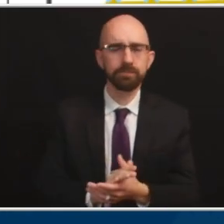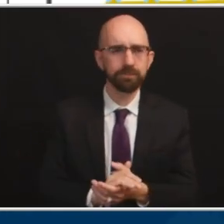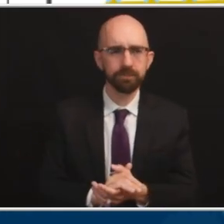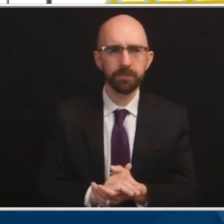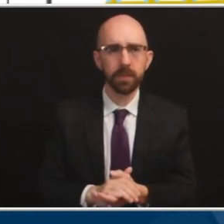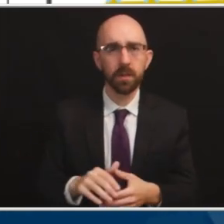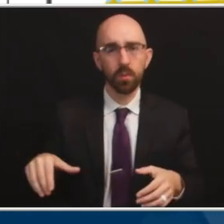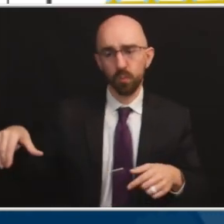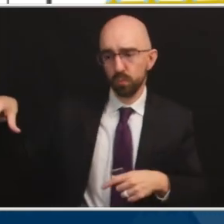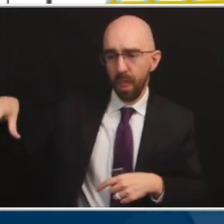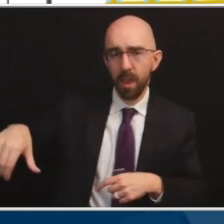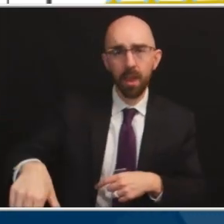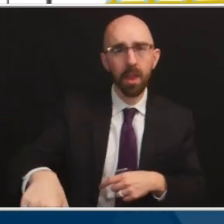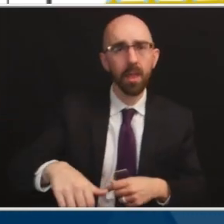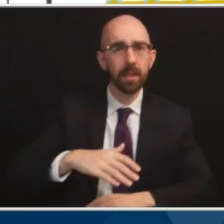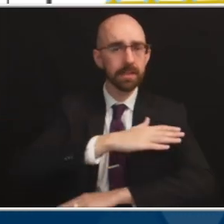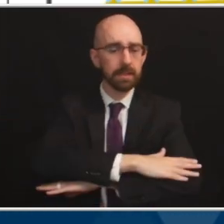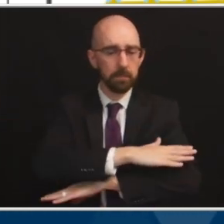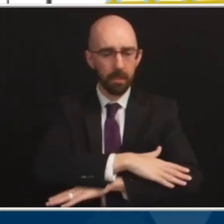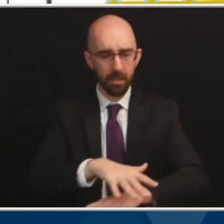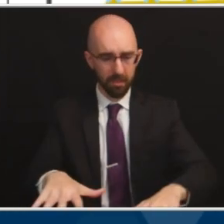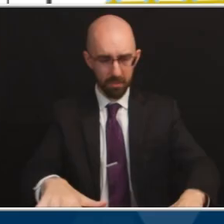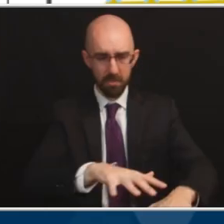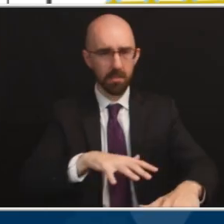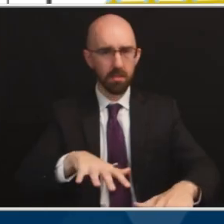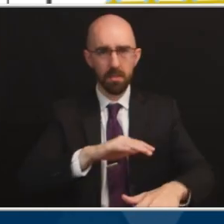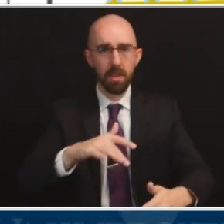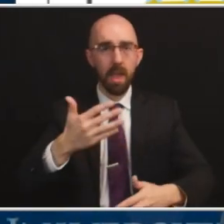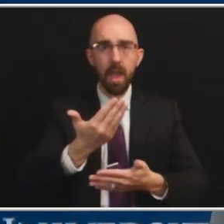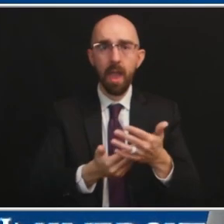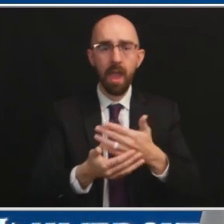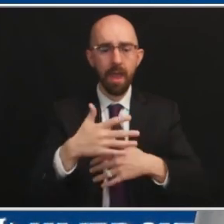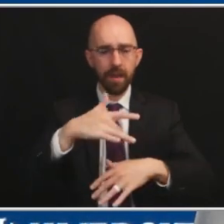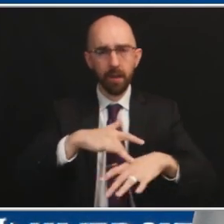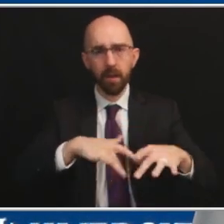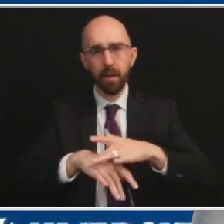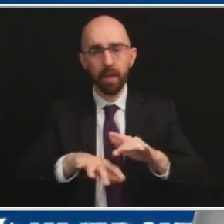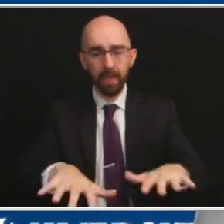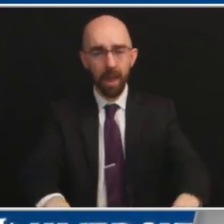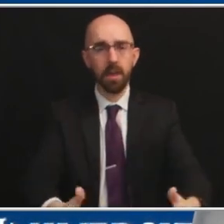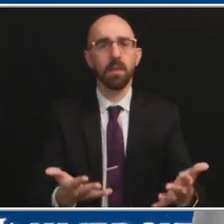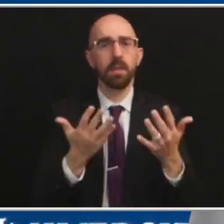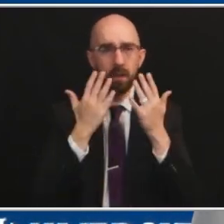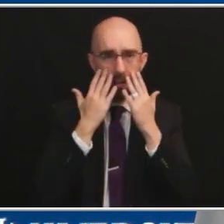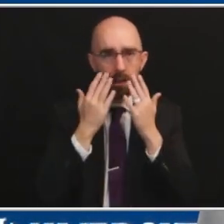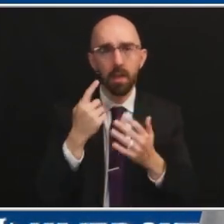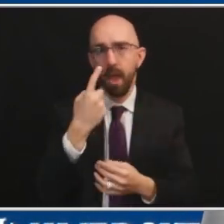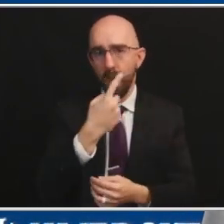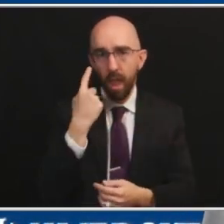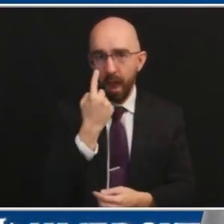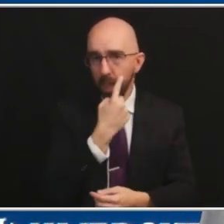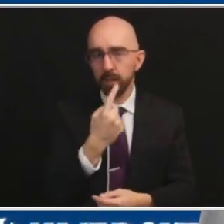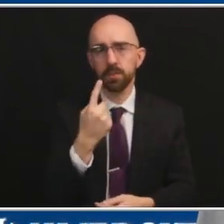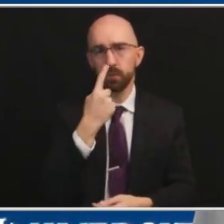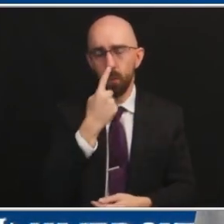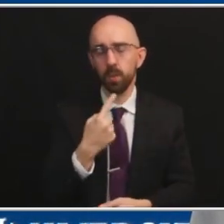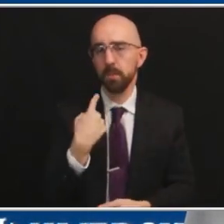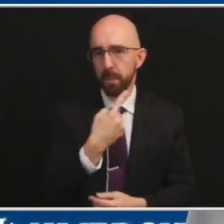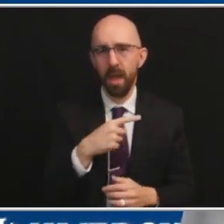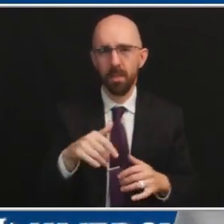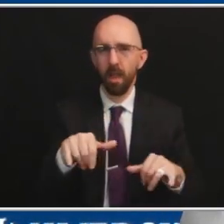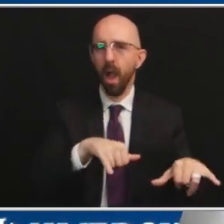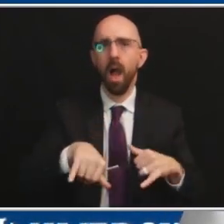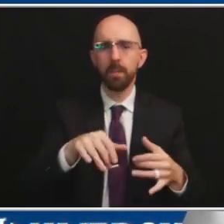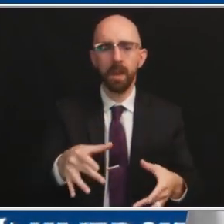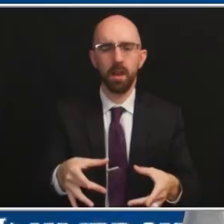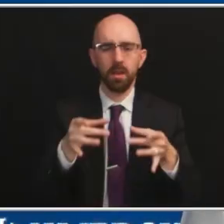railings, desktops, tabletops, and you're putting your hands in your eyes, your nose, your mouth, that is a very common way that you can get that virus. So we know